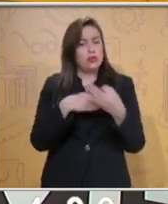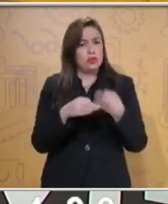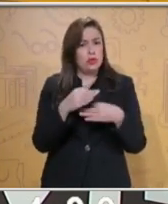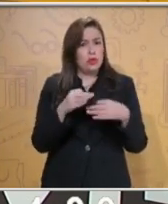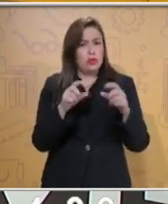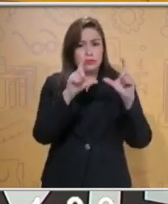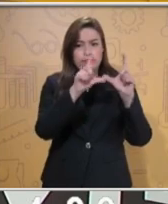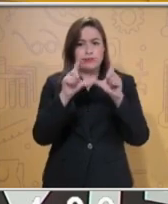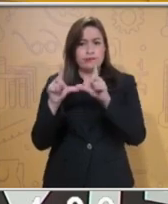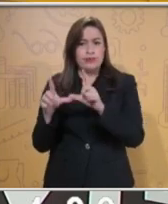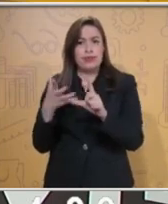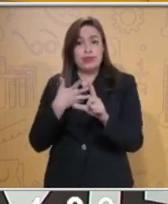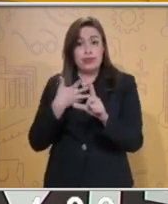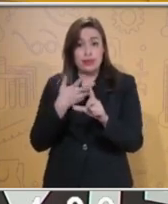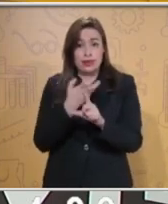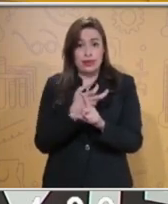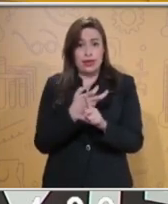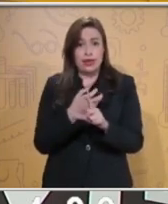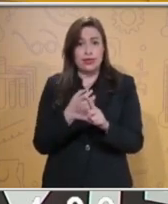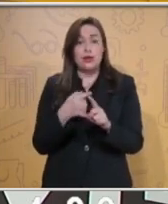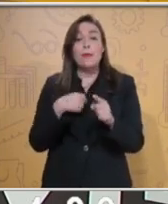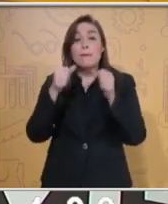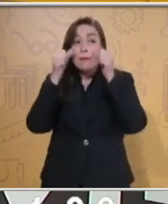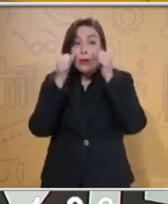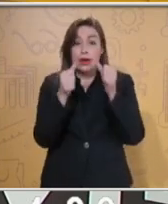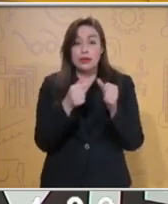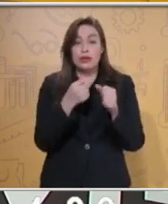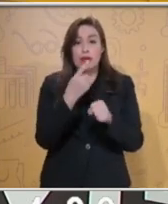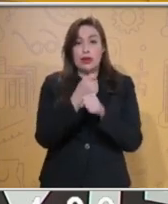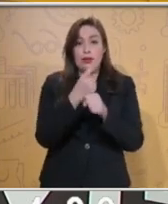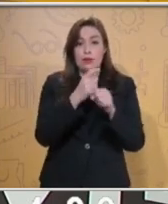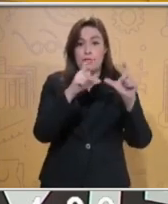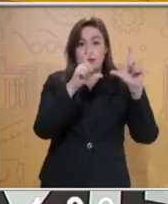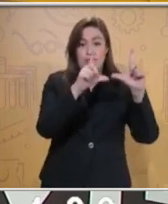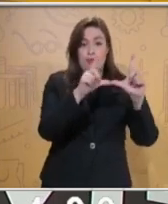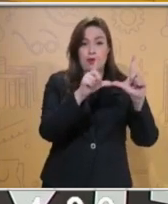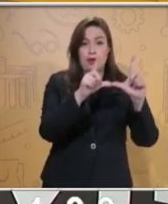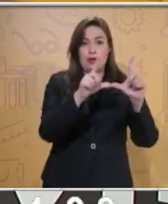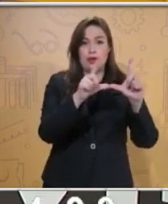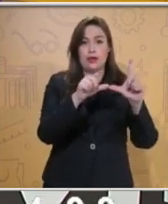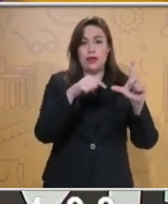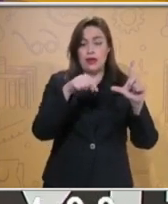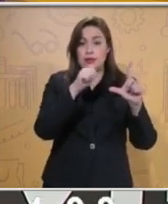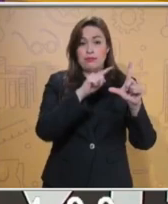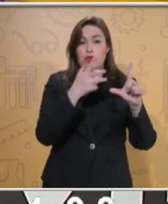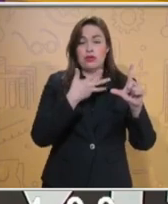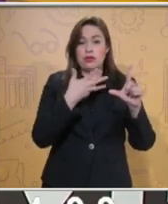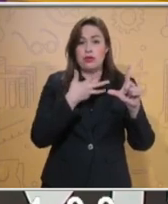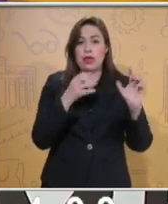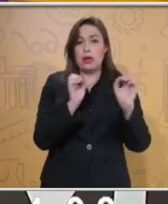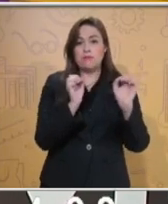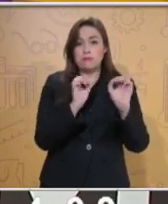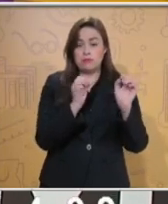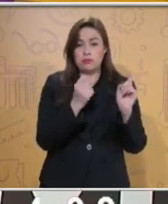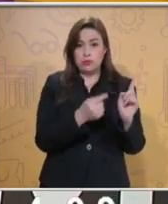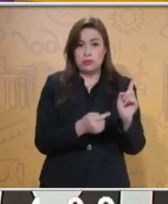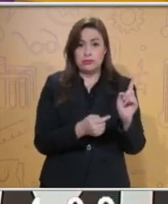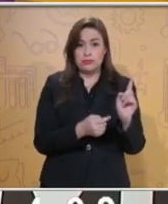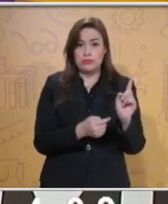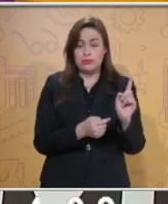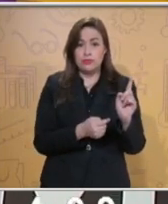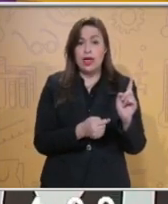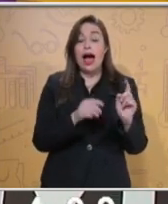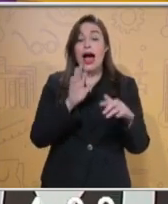has captions, okay? Pay attention, in the first panel, in this side, we don't have any caption. Sometimes the